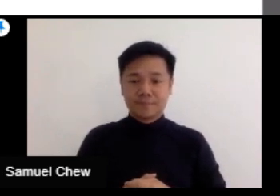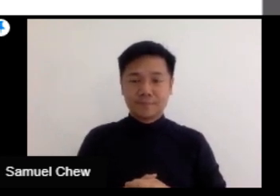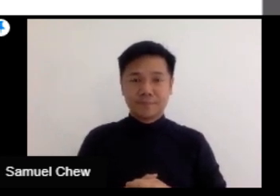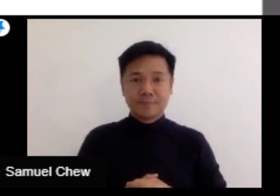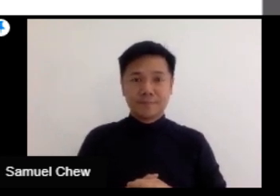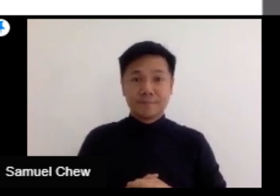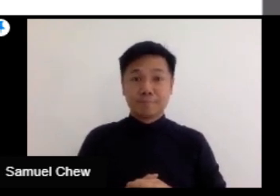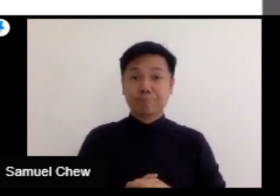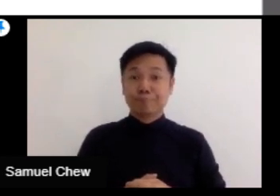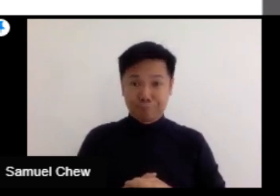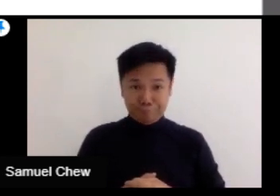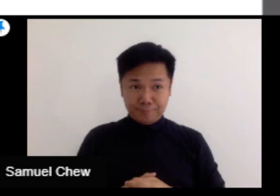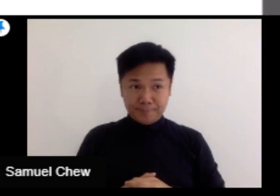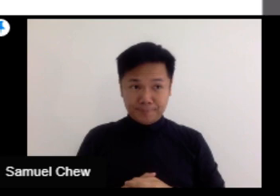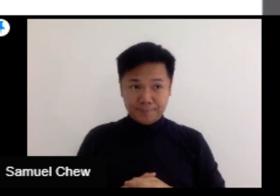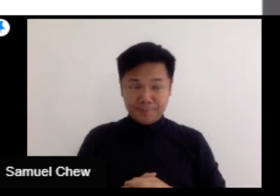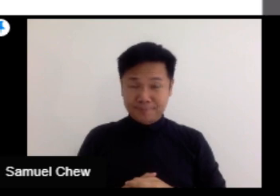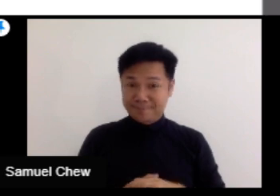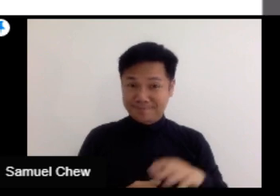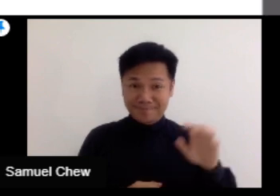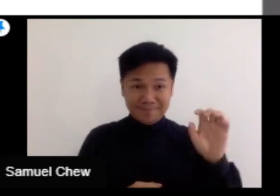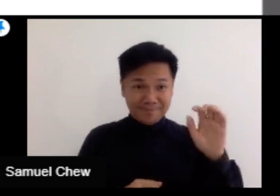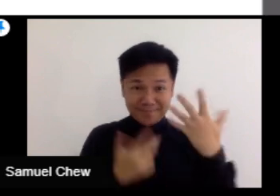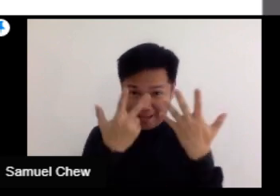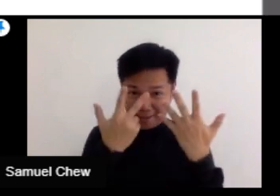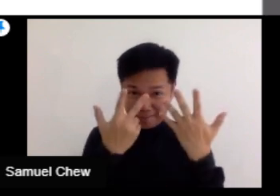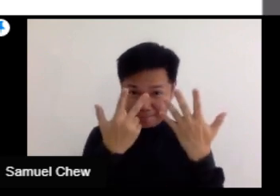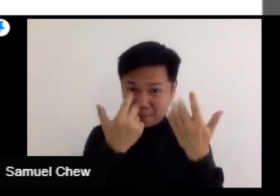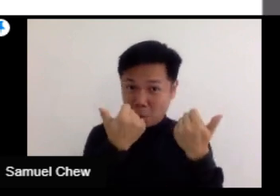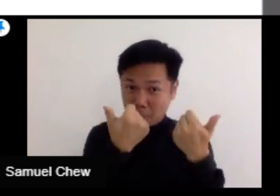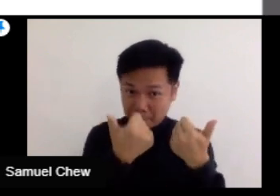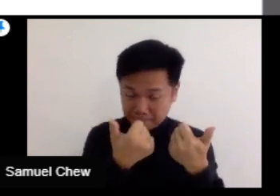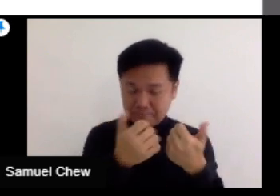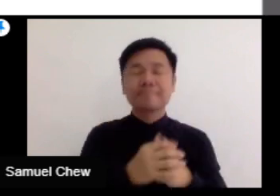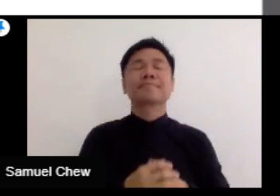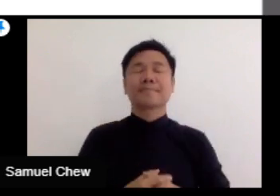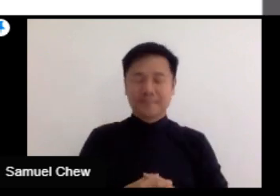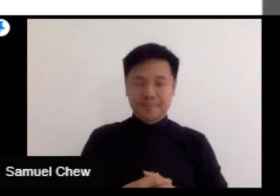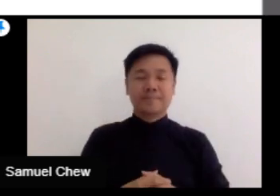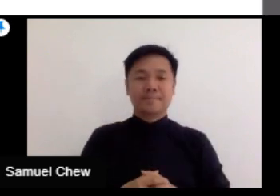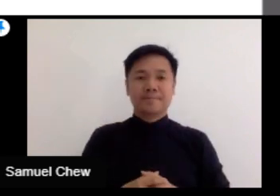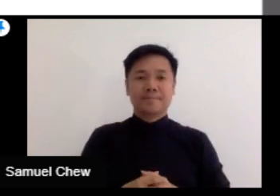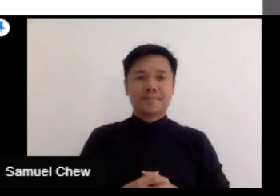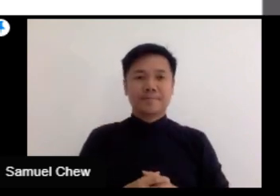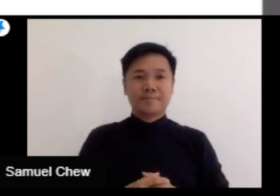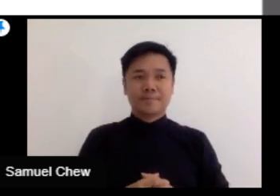I take that paragraph 8 is agreed.